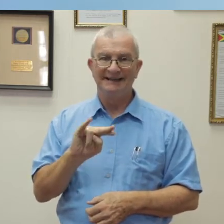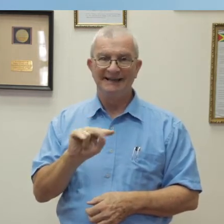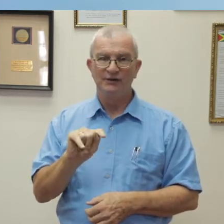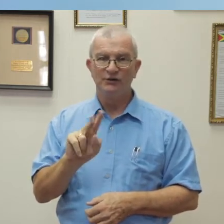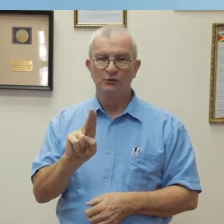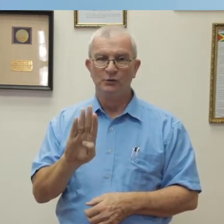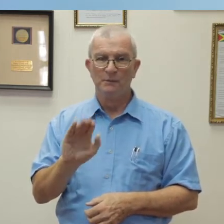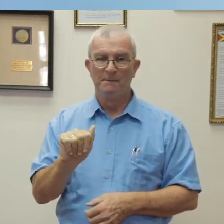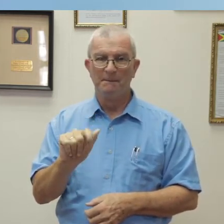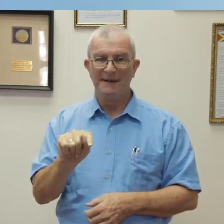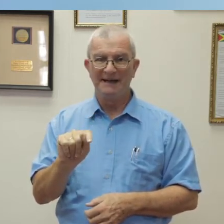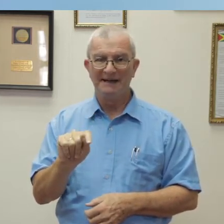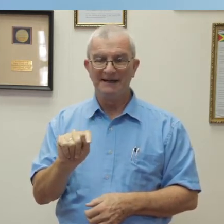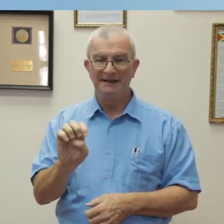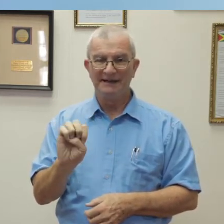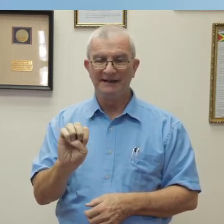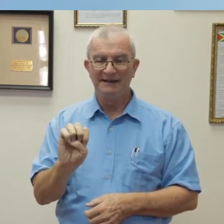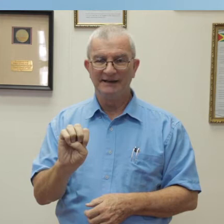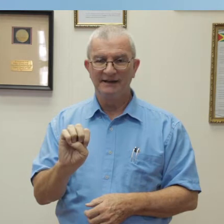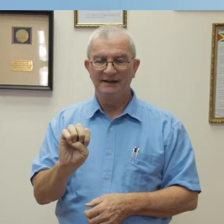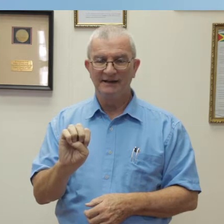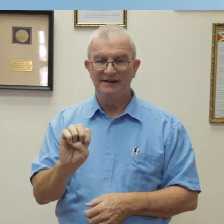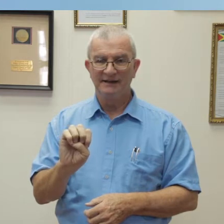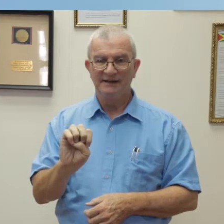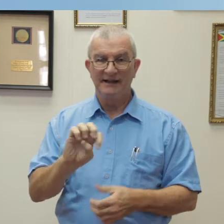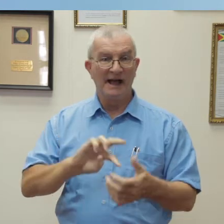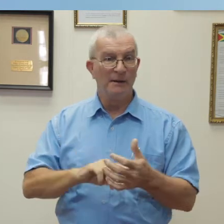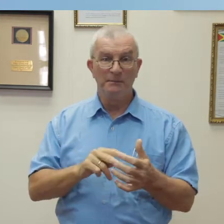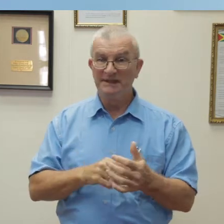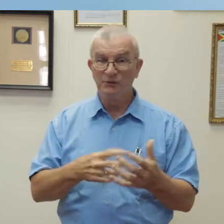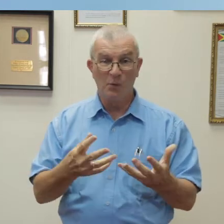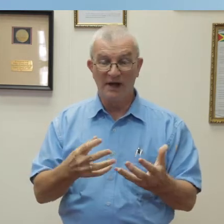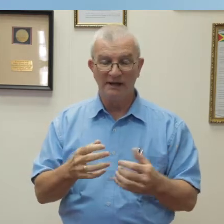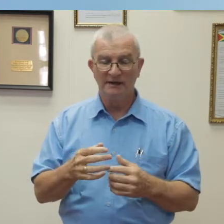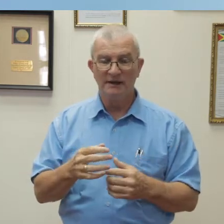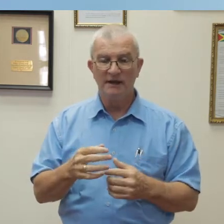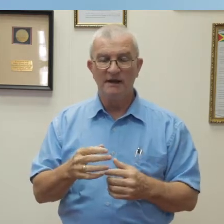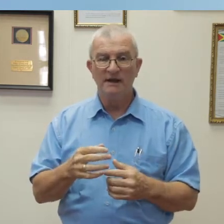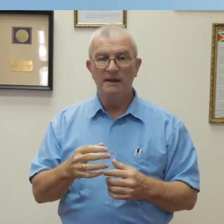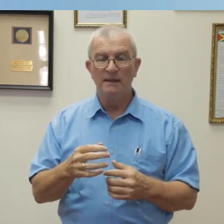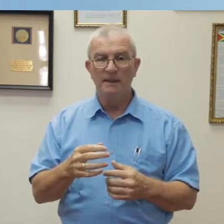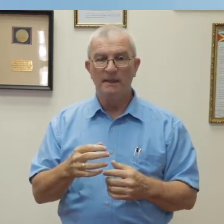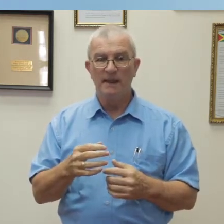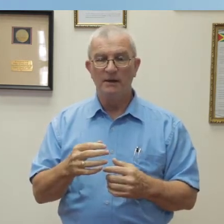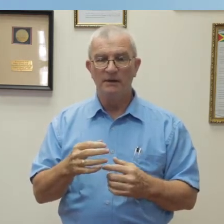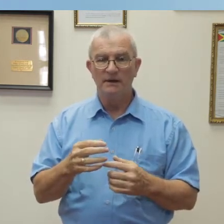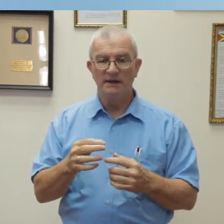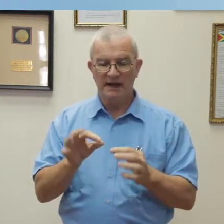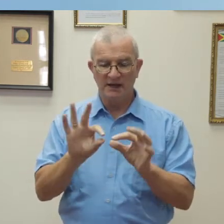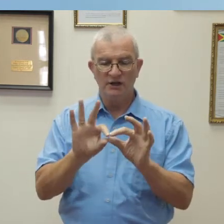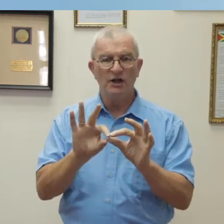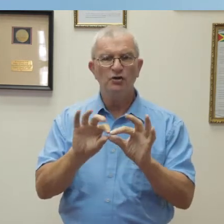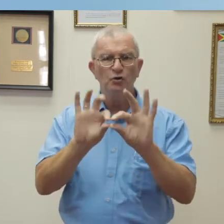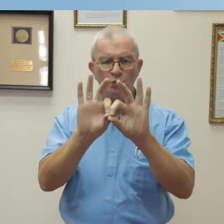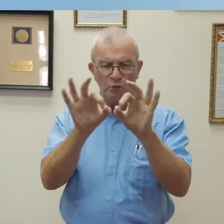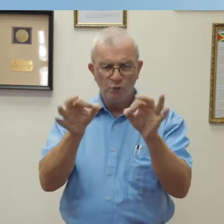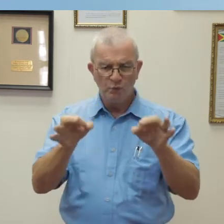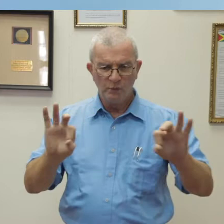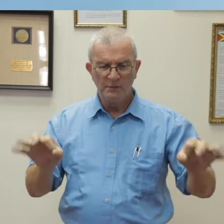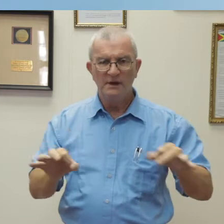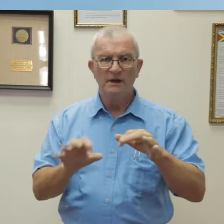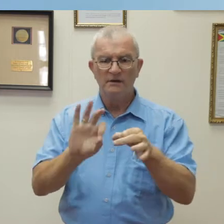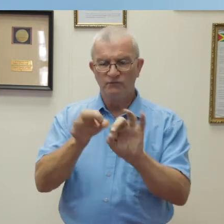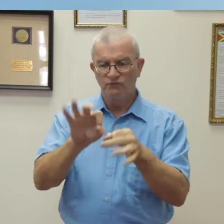Intubation means that the doctors will pass a type of plastic tube into